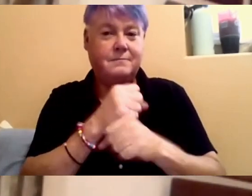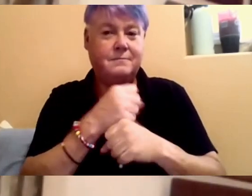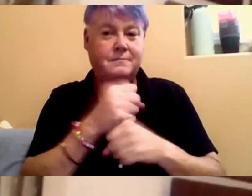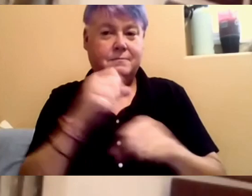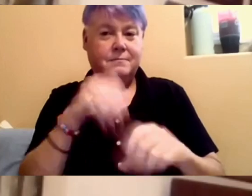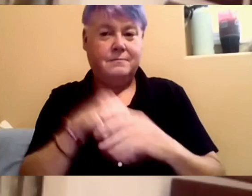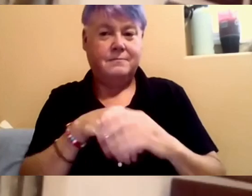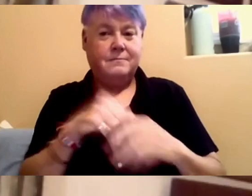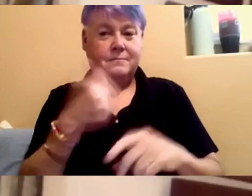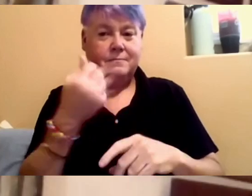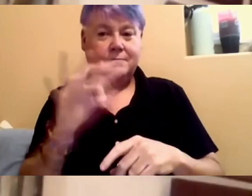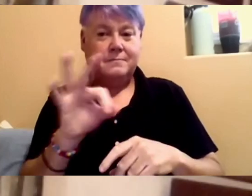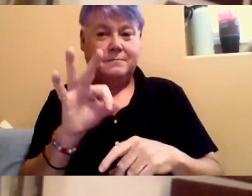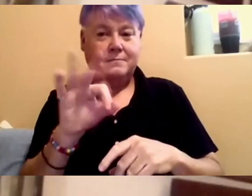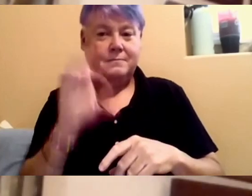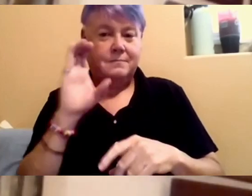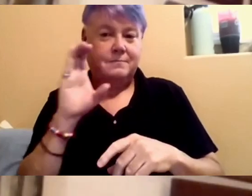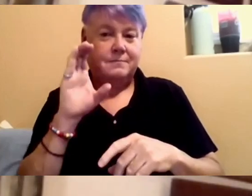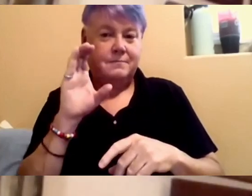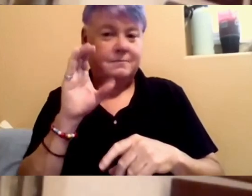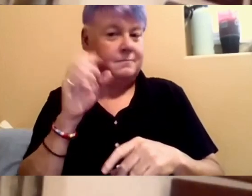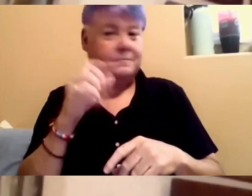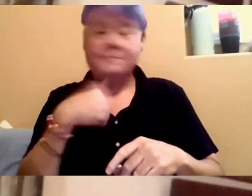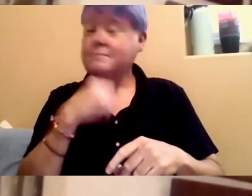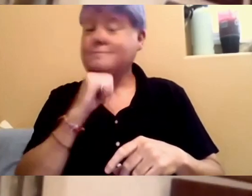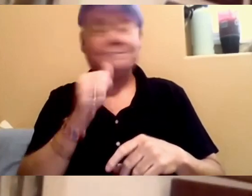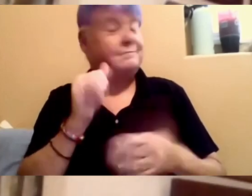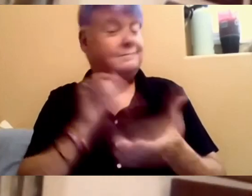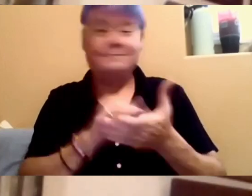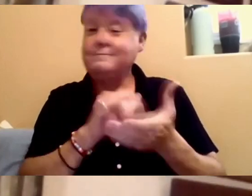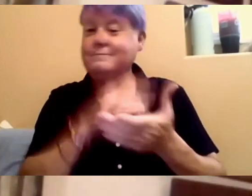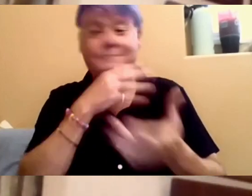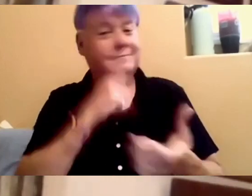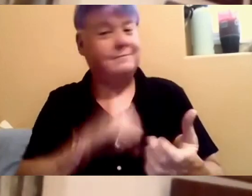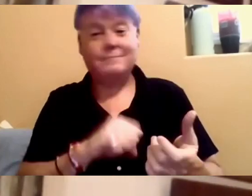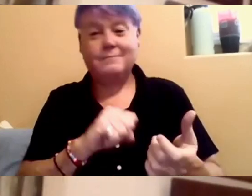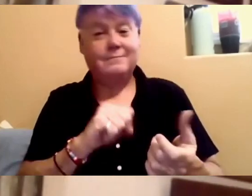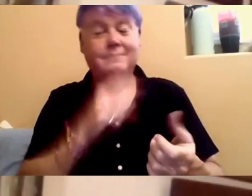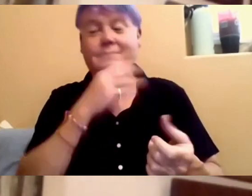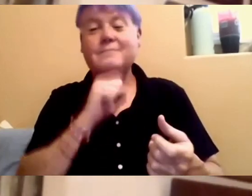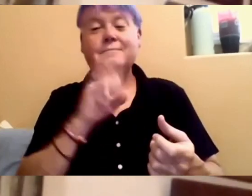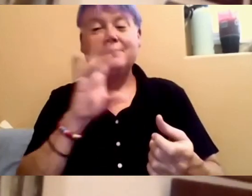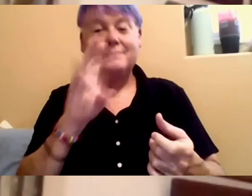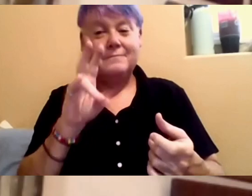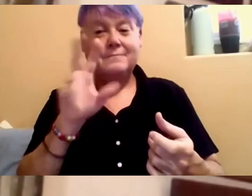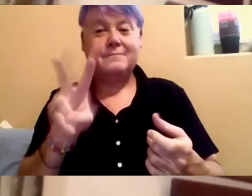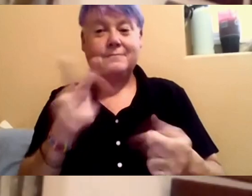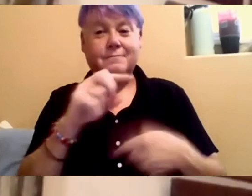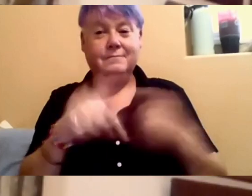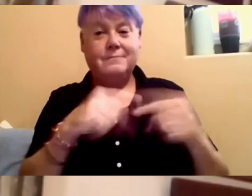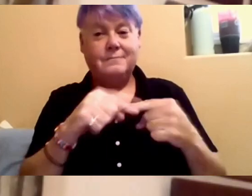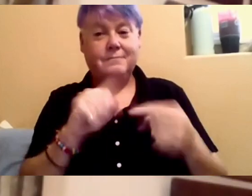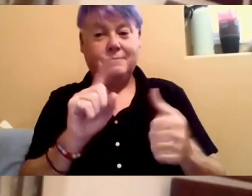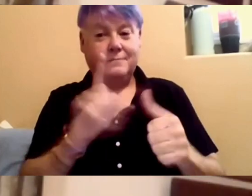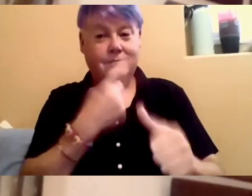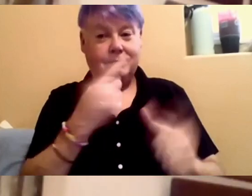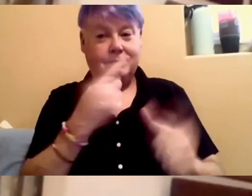And I have to say, I'm not that old. So she is 72 when we first meet